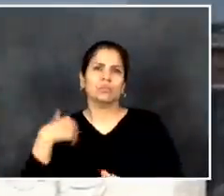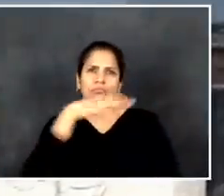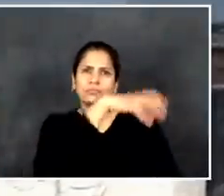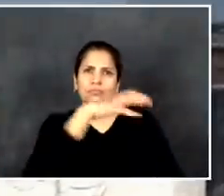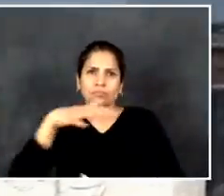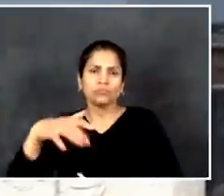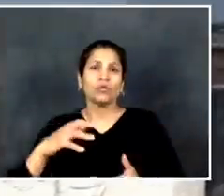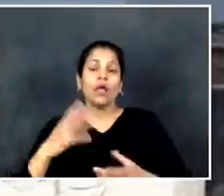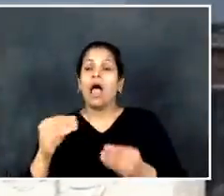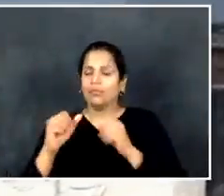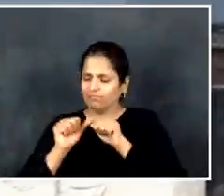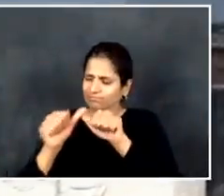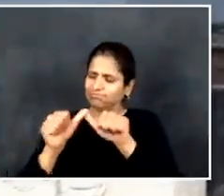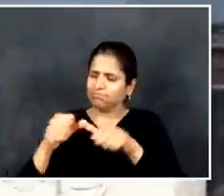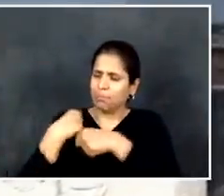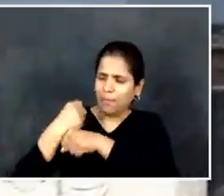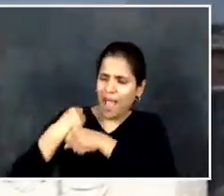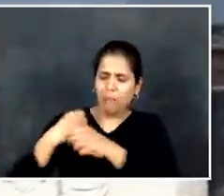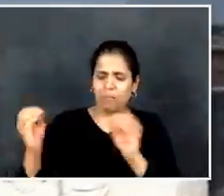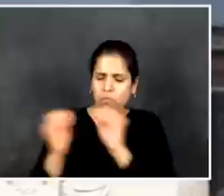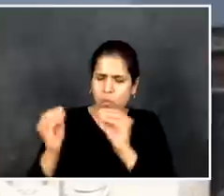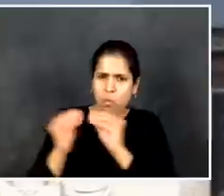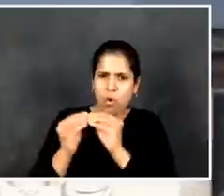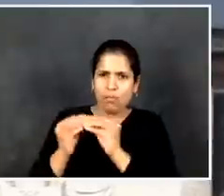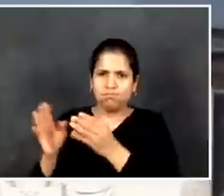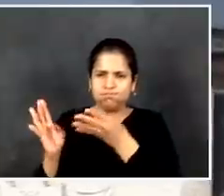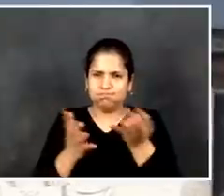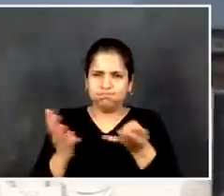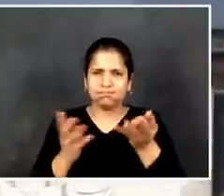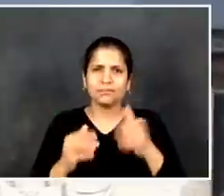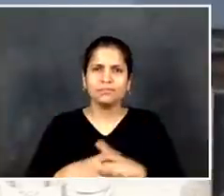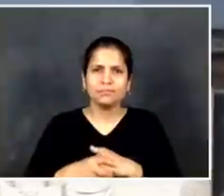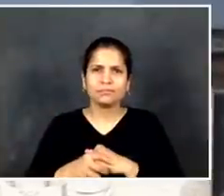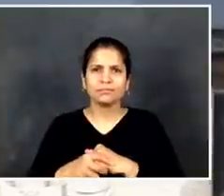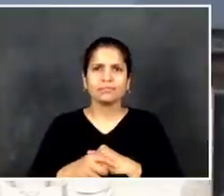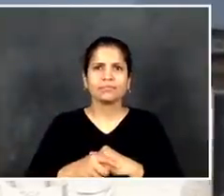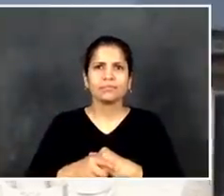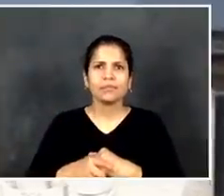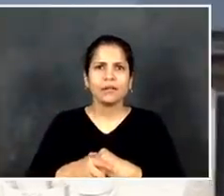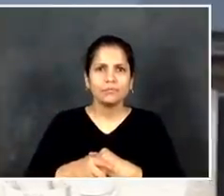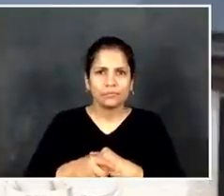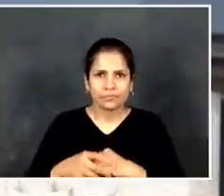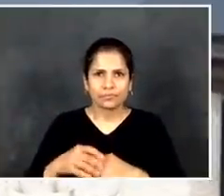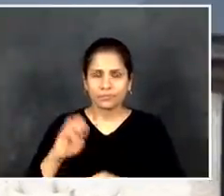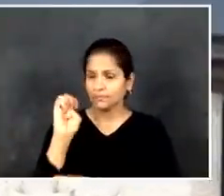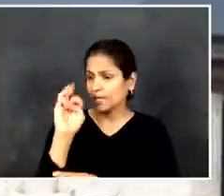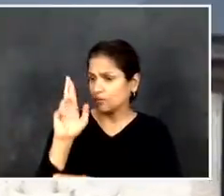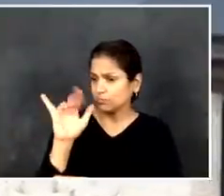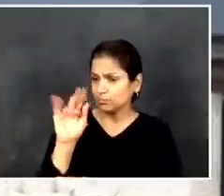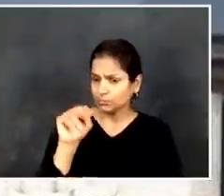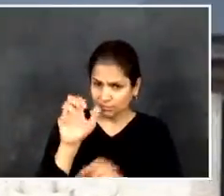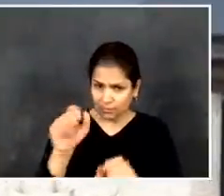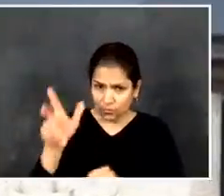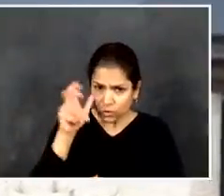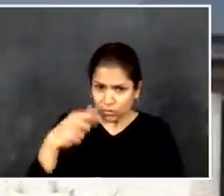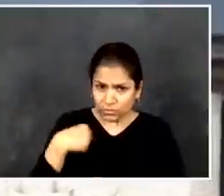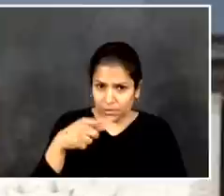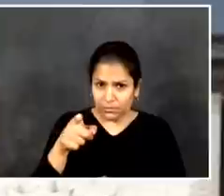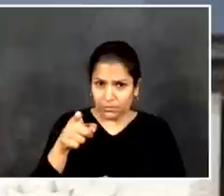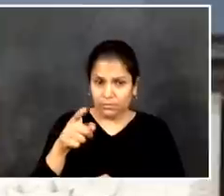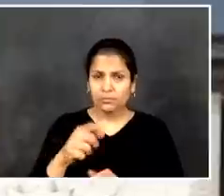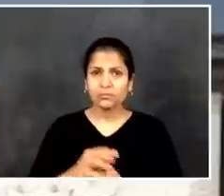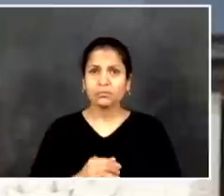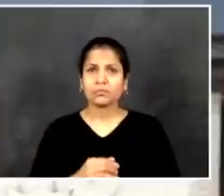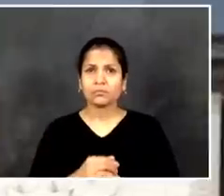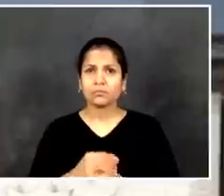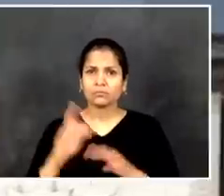other question was... Aaron, can you hear me? I want to make sure just everyone, just for consistency, just get your questions. Normally in our